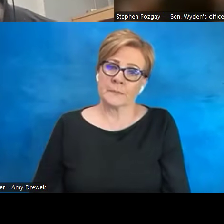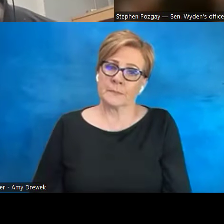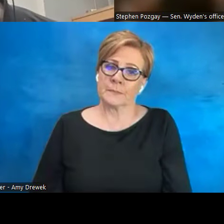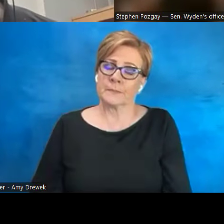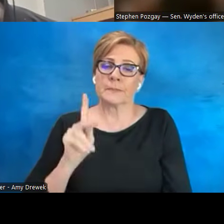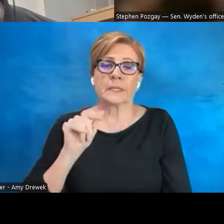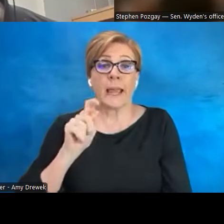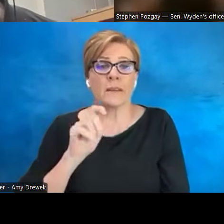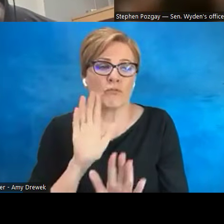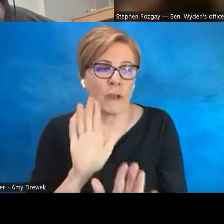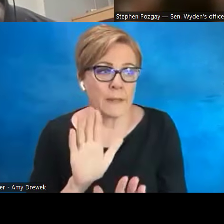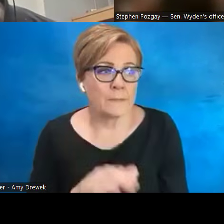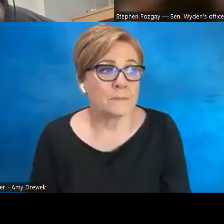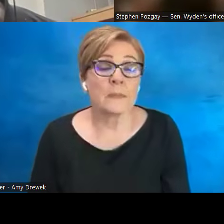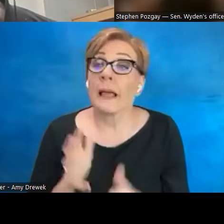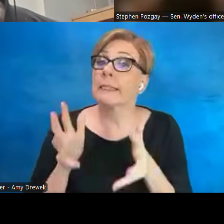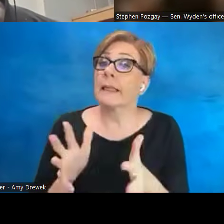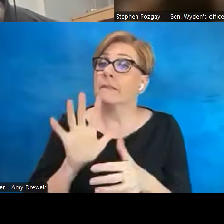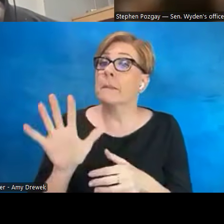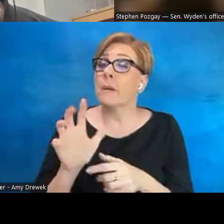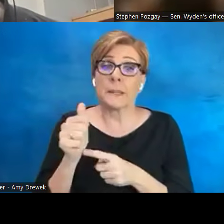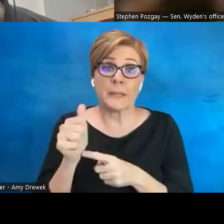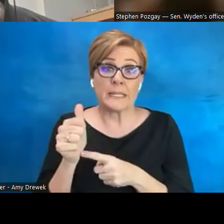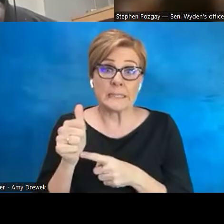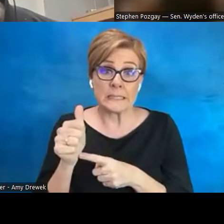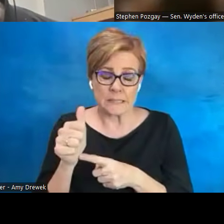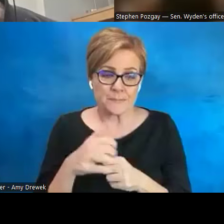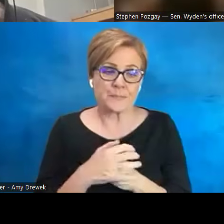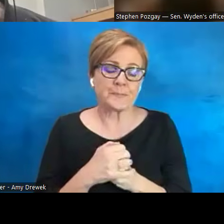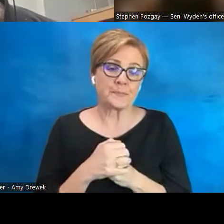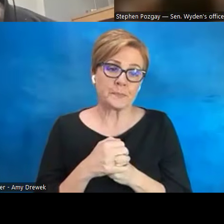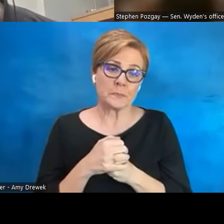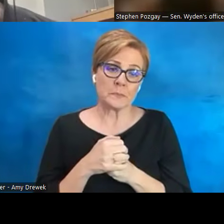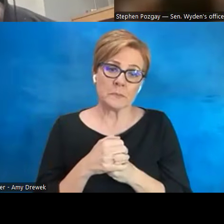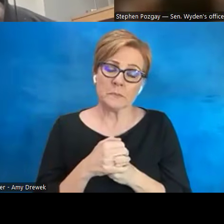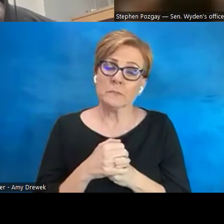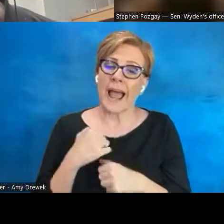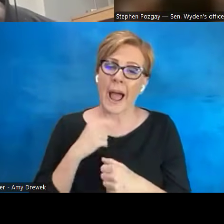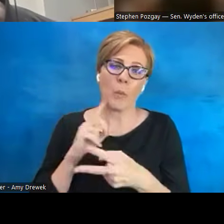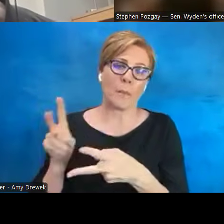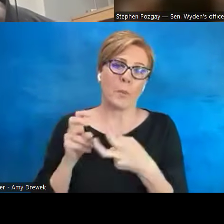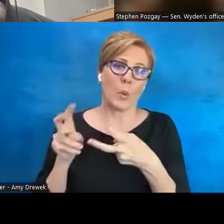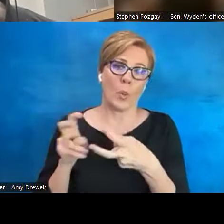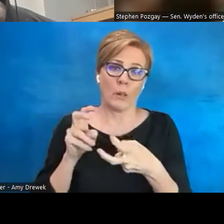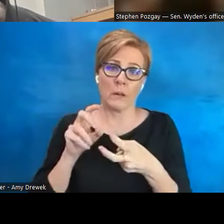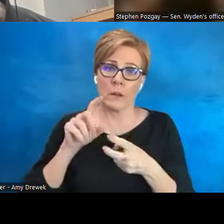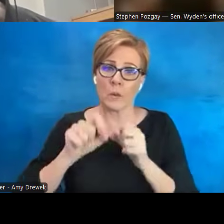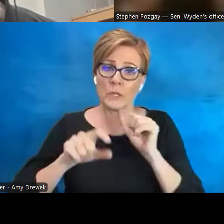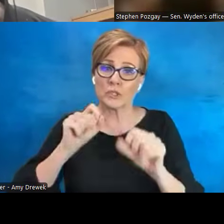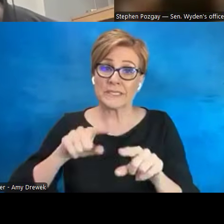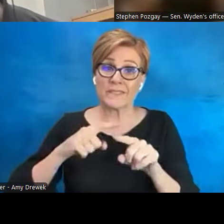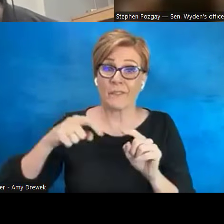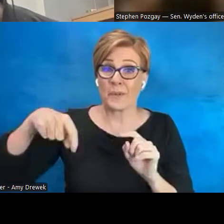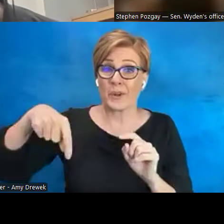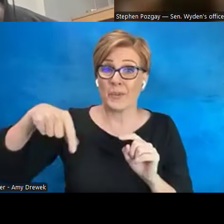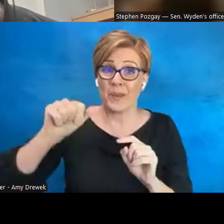Great. And we do have about 10 minutes left here, so I'm going to start pulling a couple of questions that if we have time for them from the Q&A,